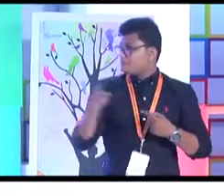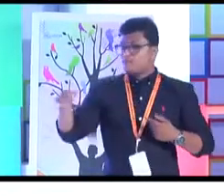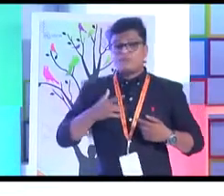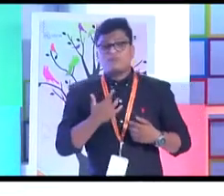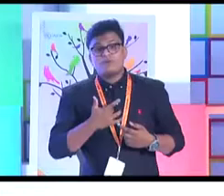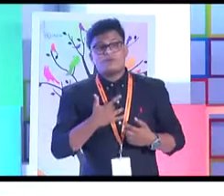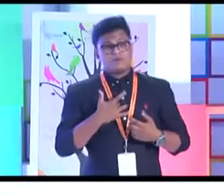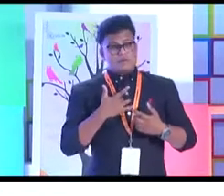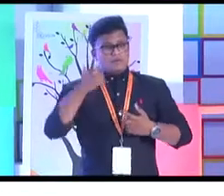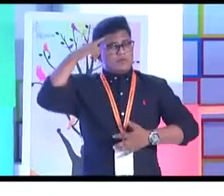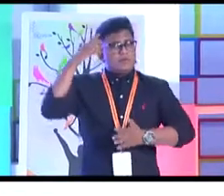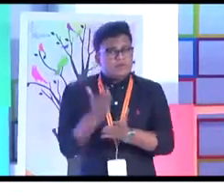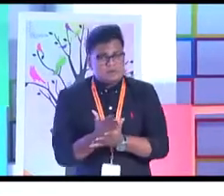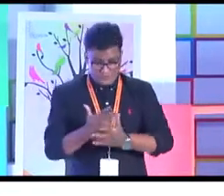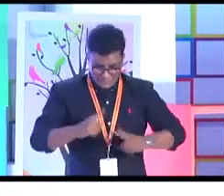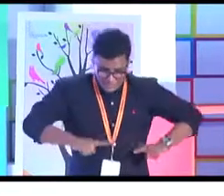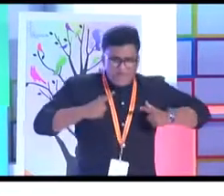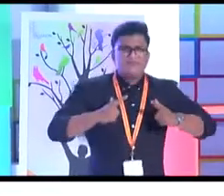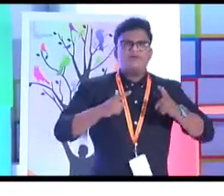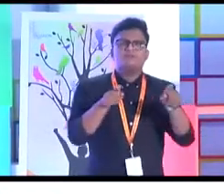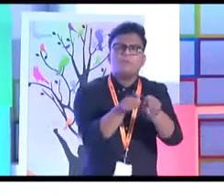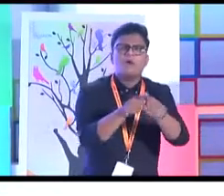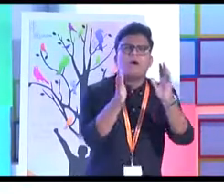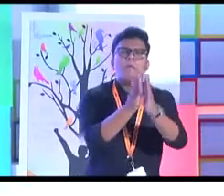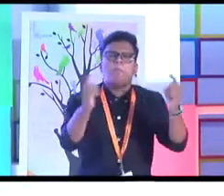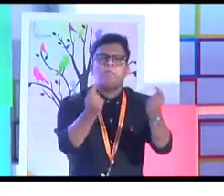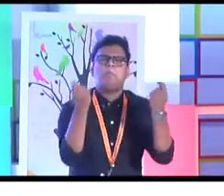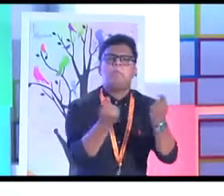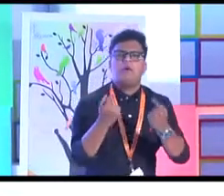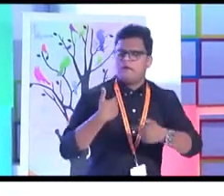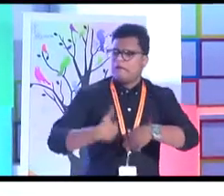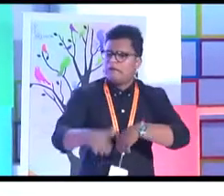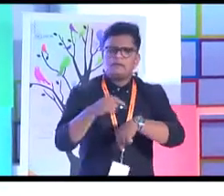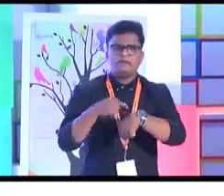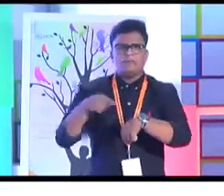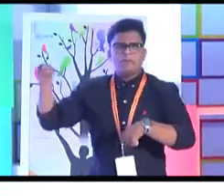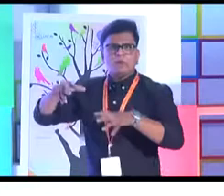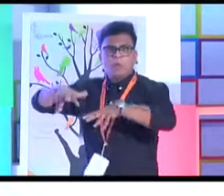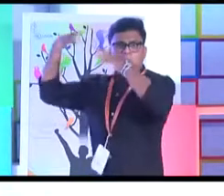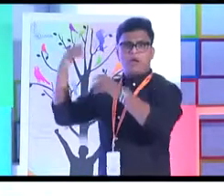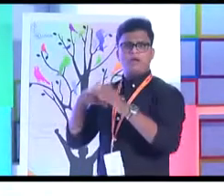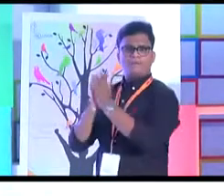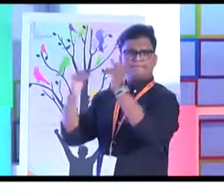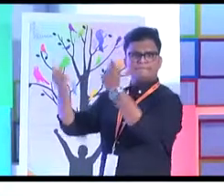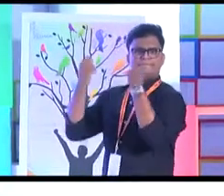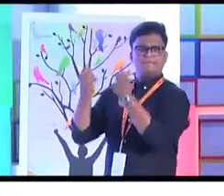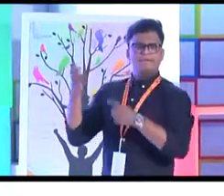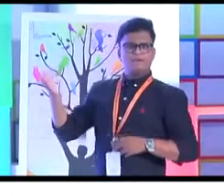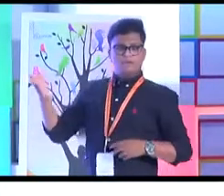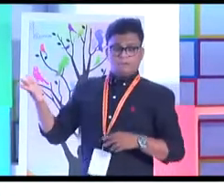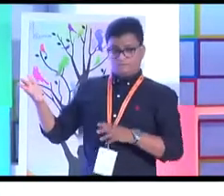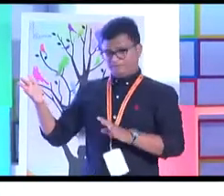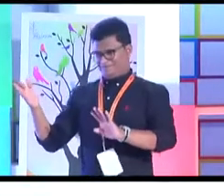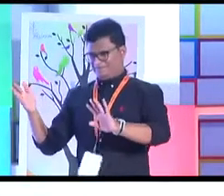celebration. We need to celebrate each and every moment, just like we are celebrating this summit. Before I conclude, I'd like